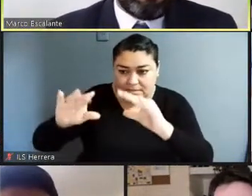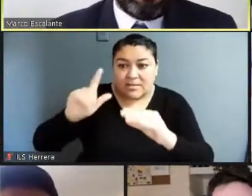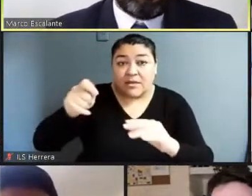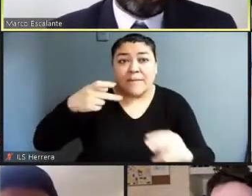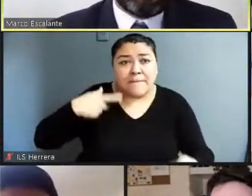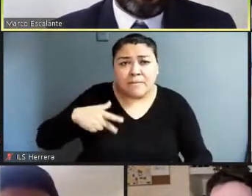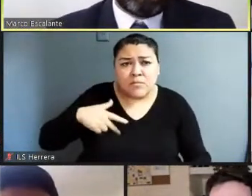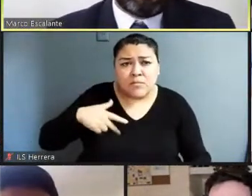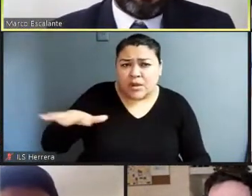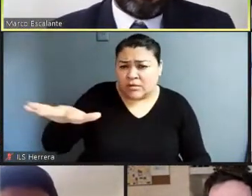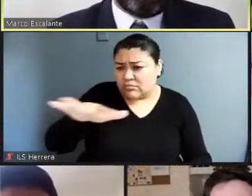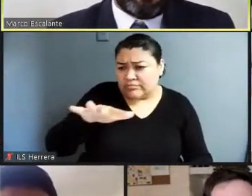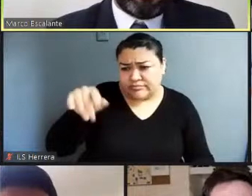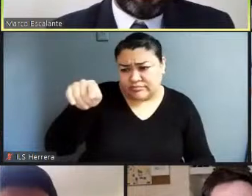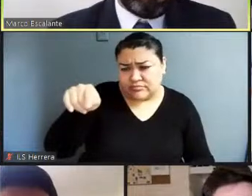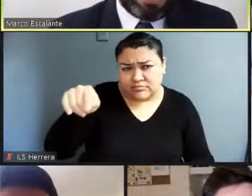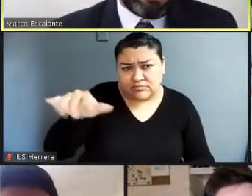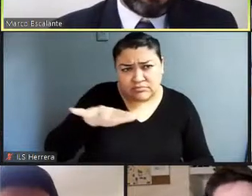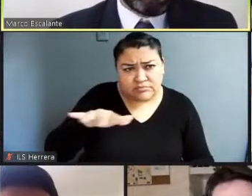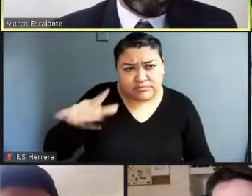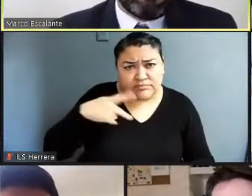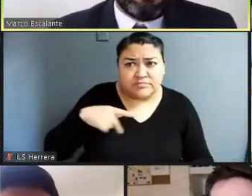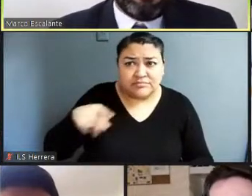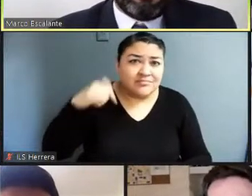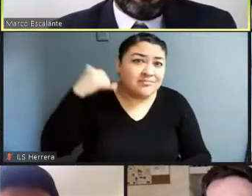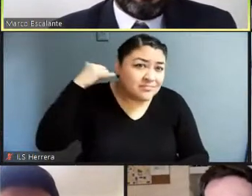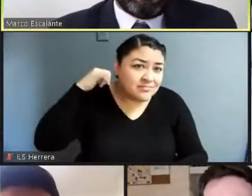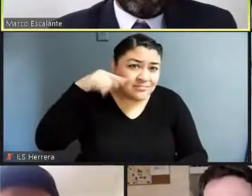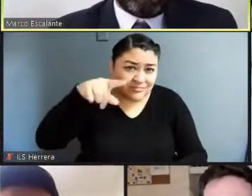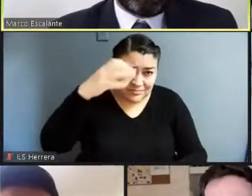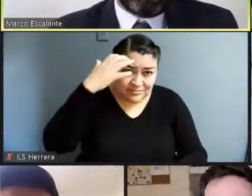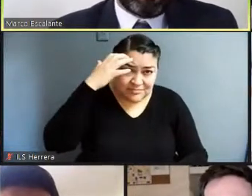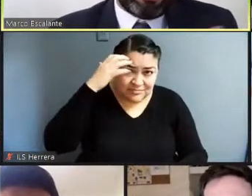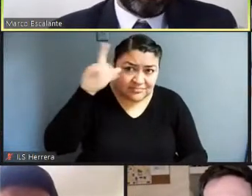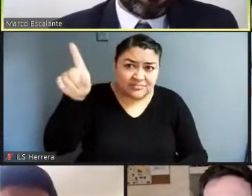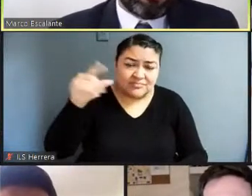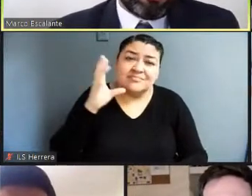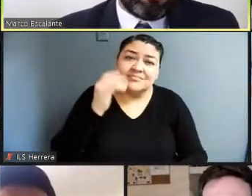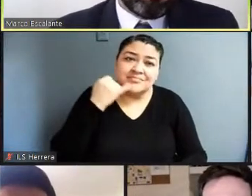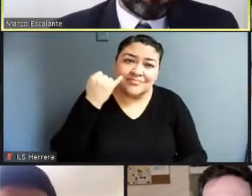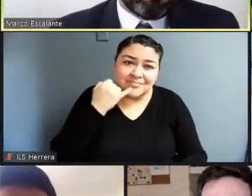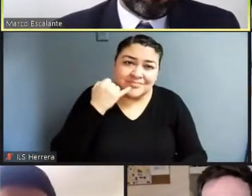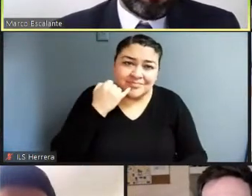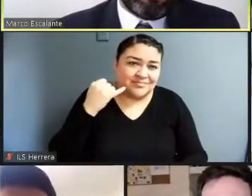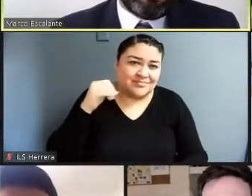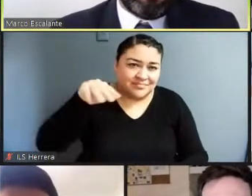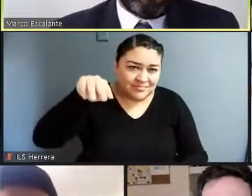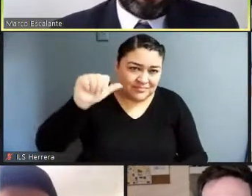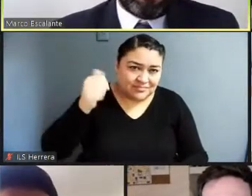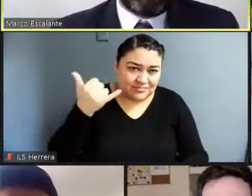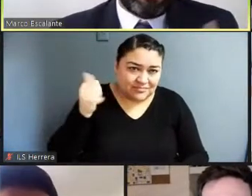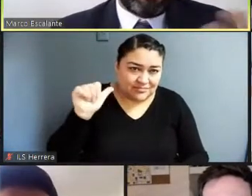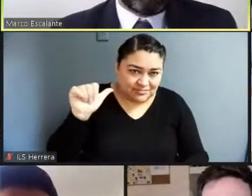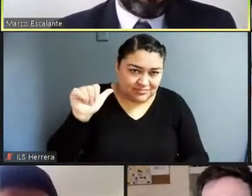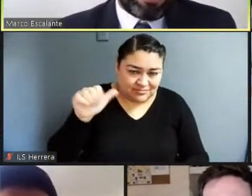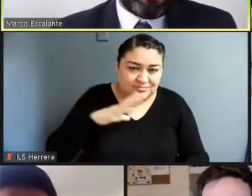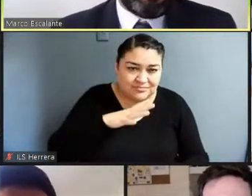give a peer education and people in the community. We have Mayan communities as well.